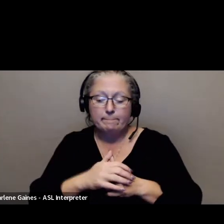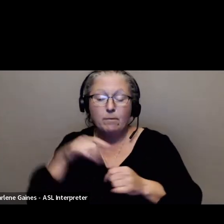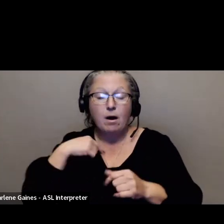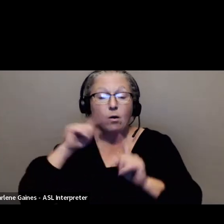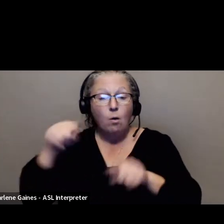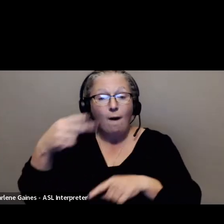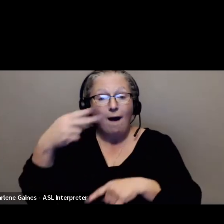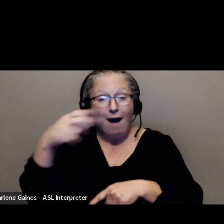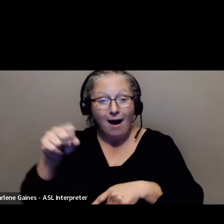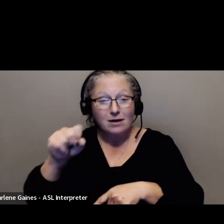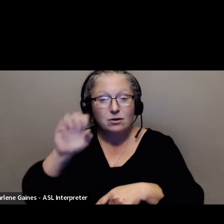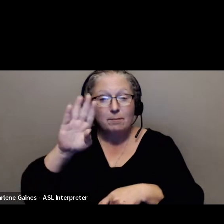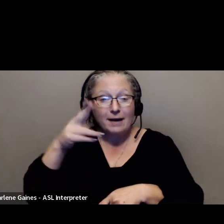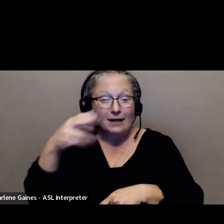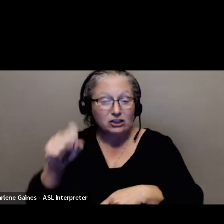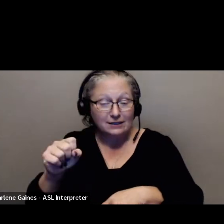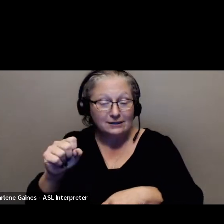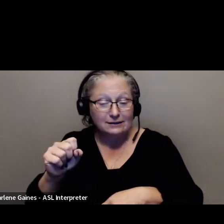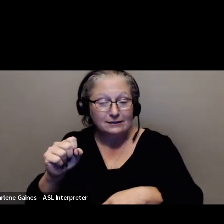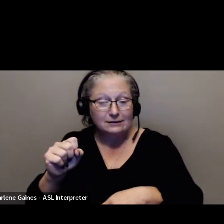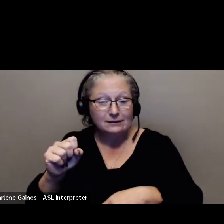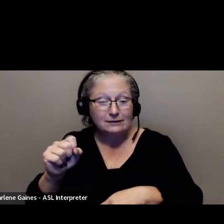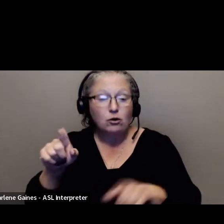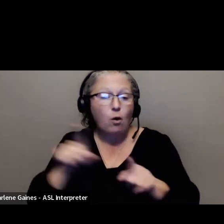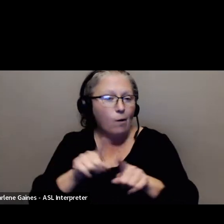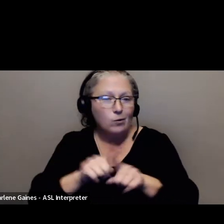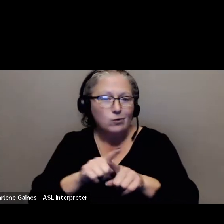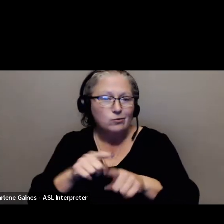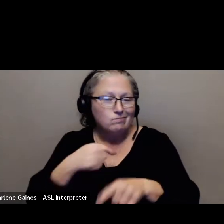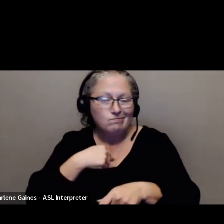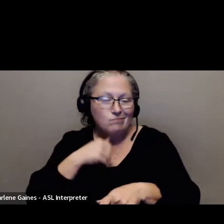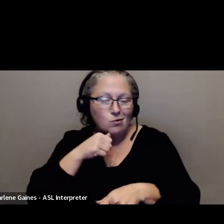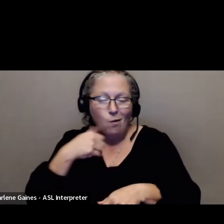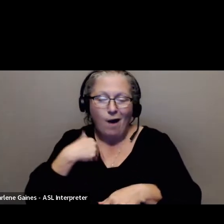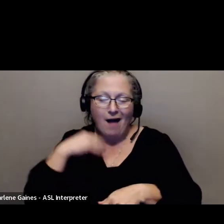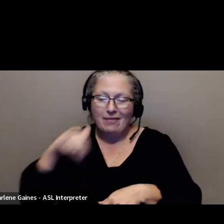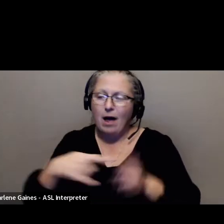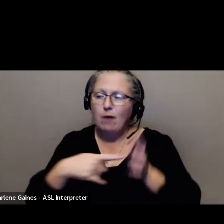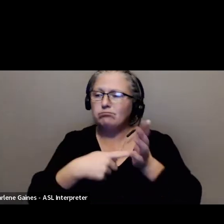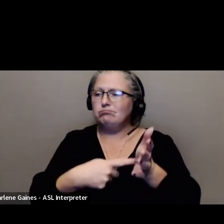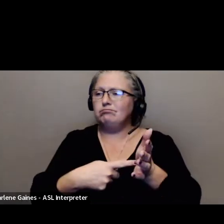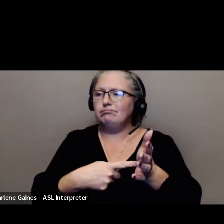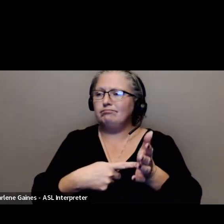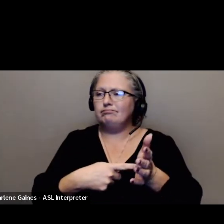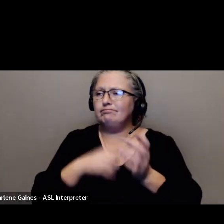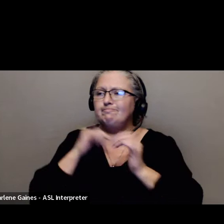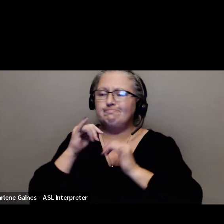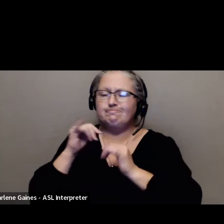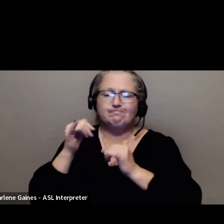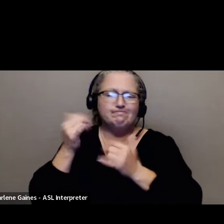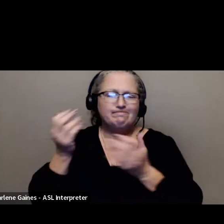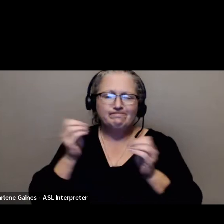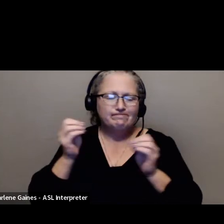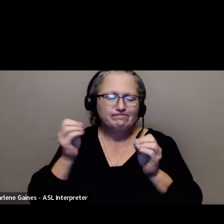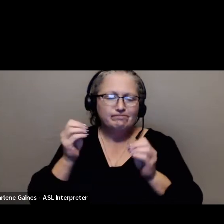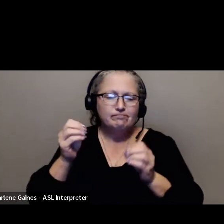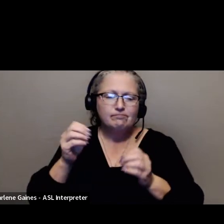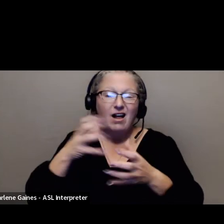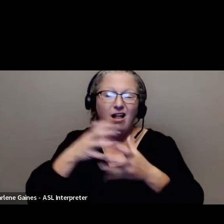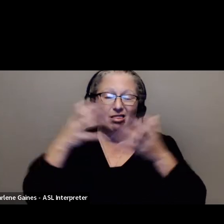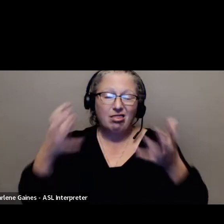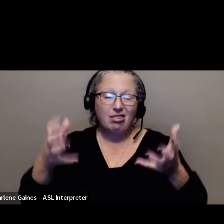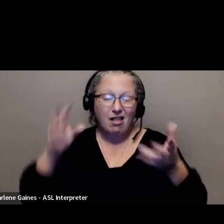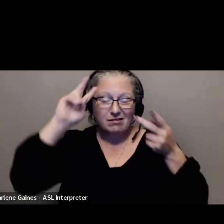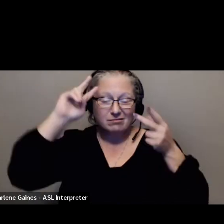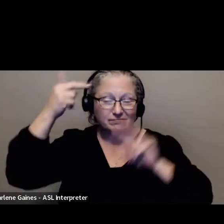high school at BHS, also I did not find that representation. There's a lot of